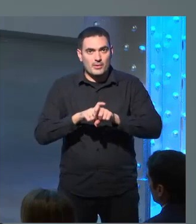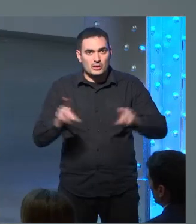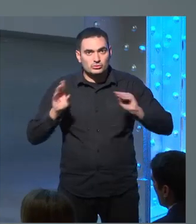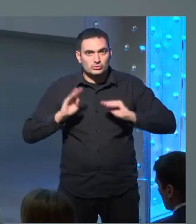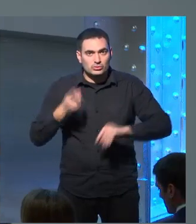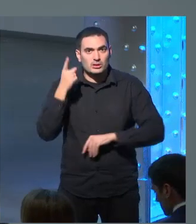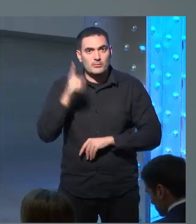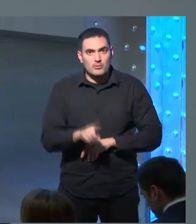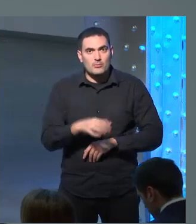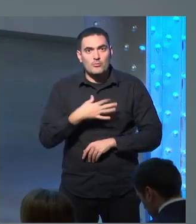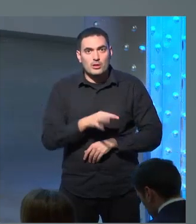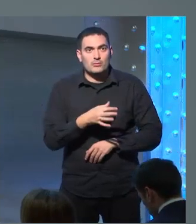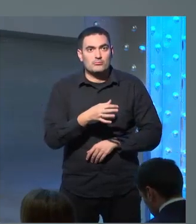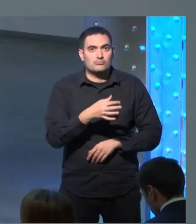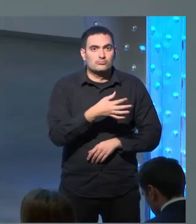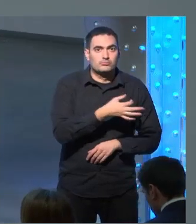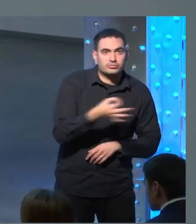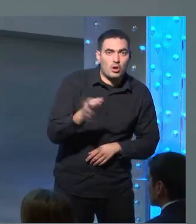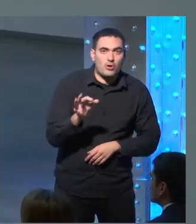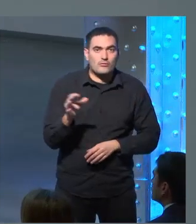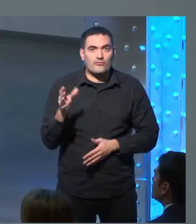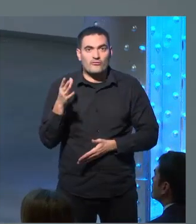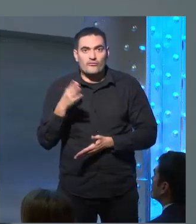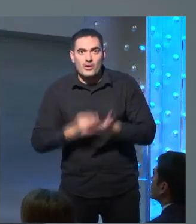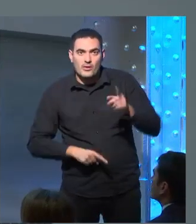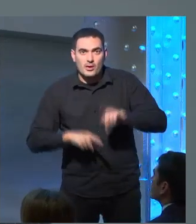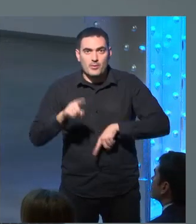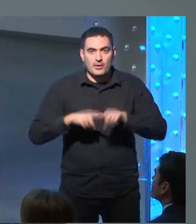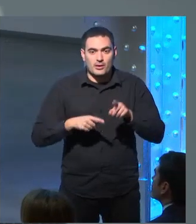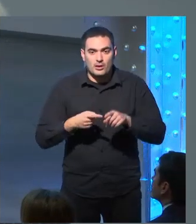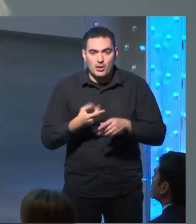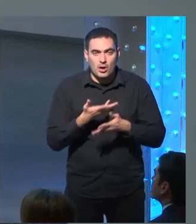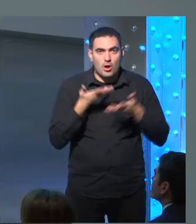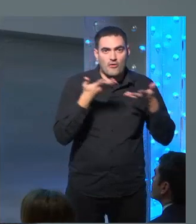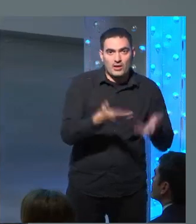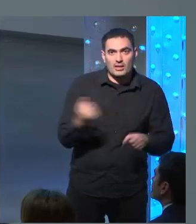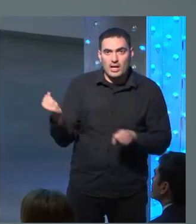new model of training, and that we can perhaps help us to